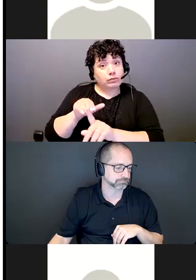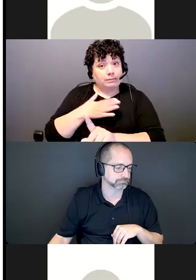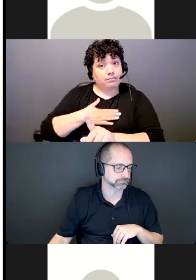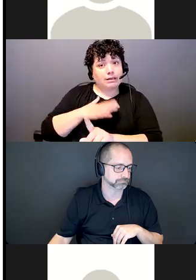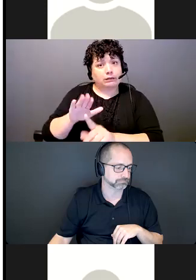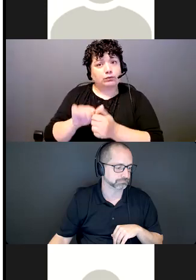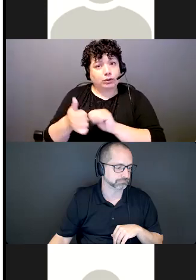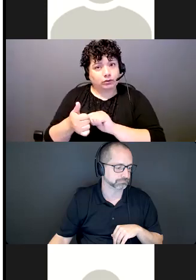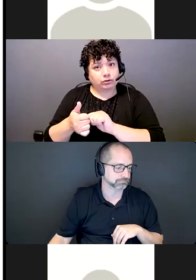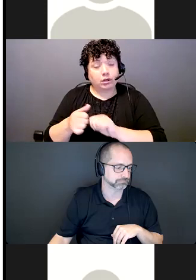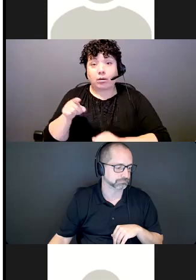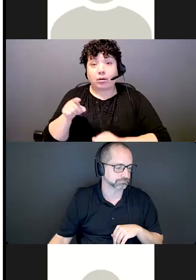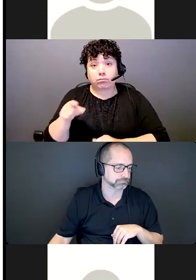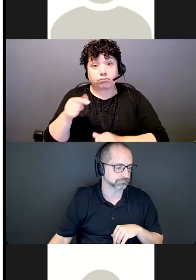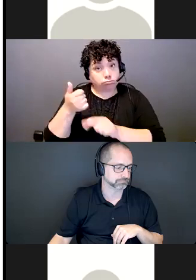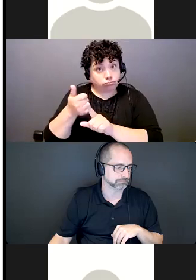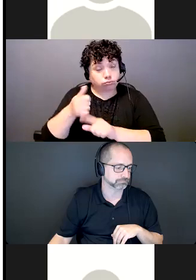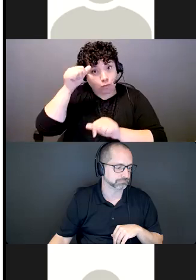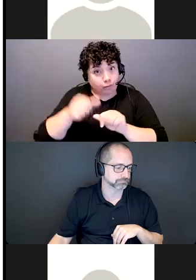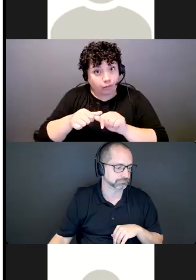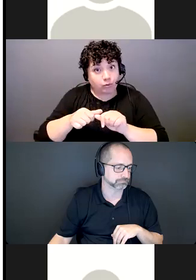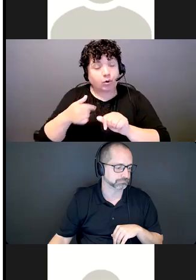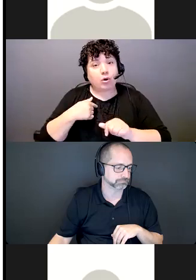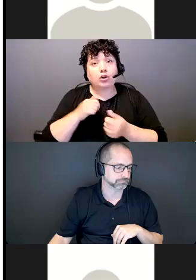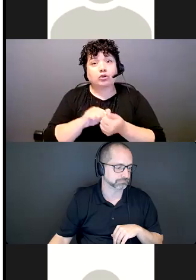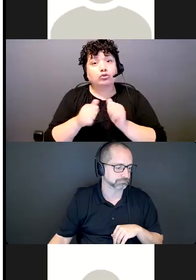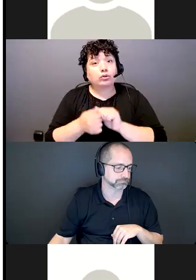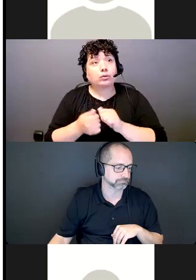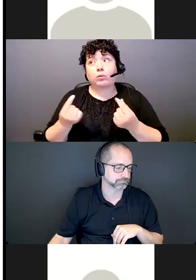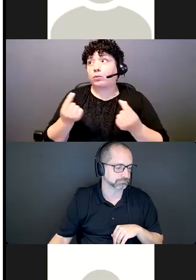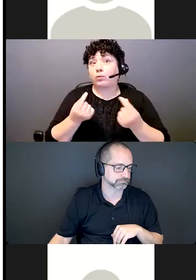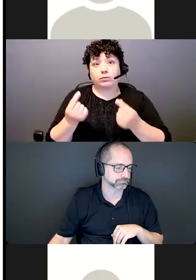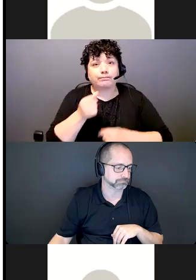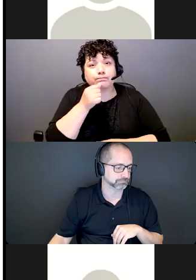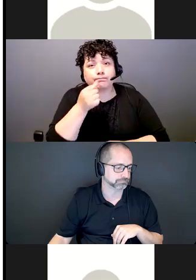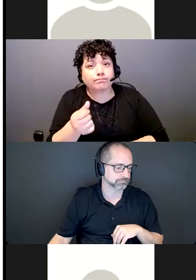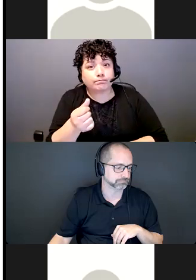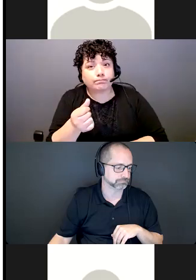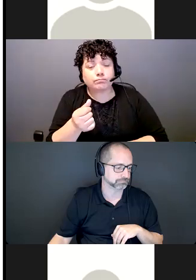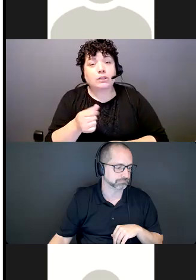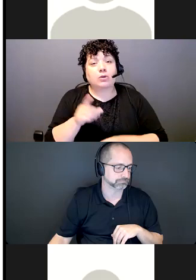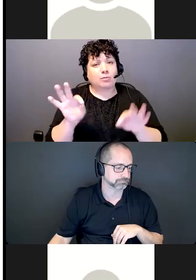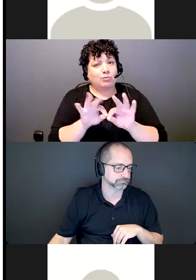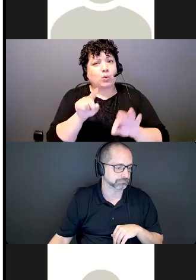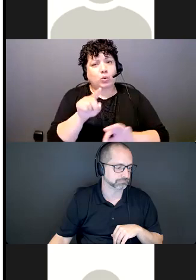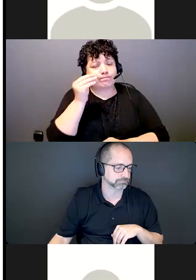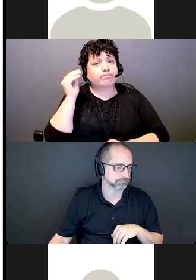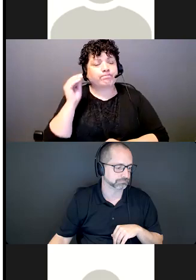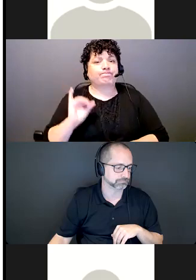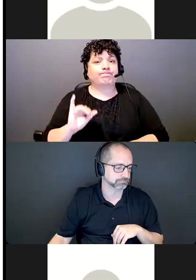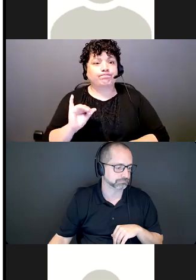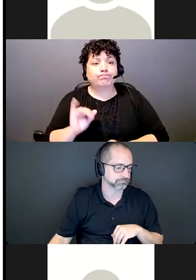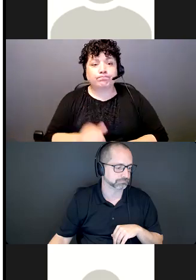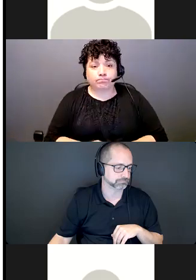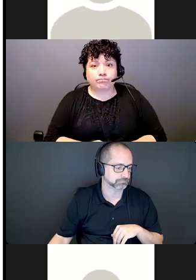they're asking you to change. So keep that in mind. What is the